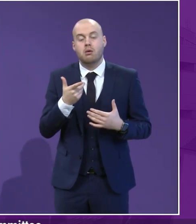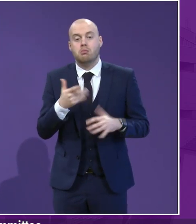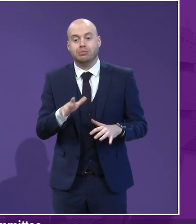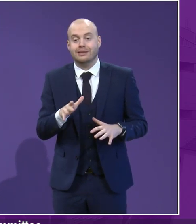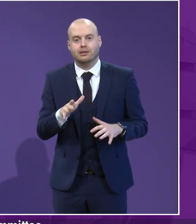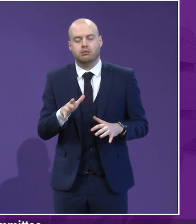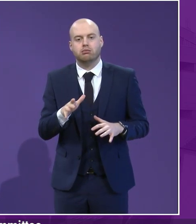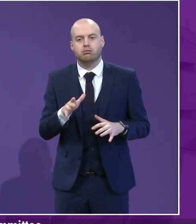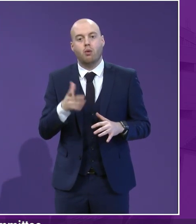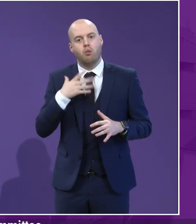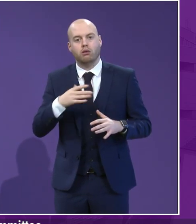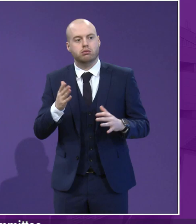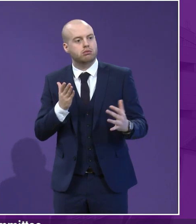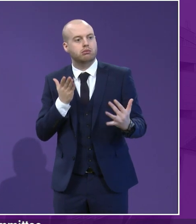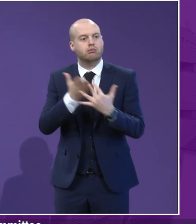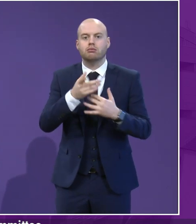Reed,